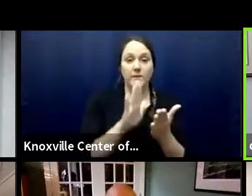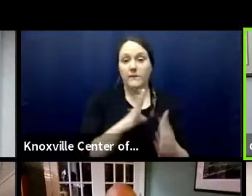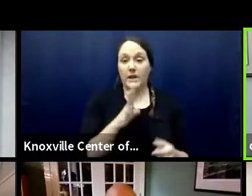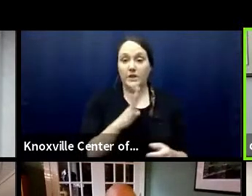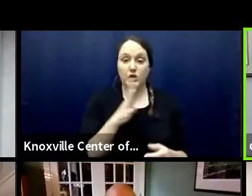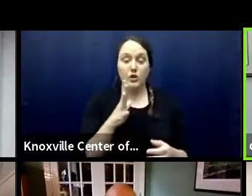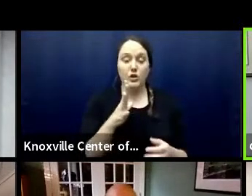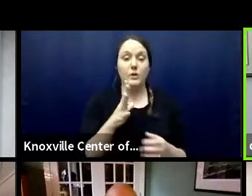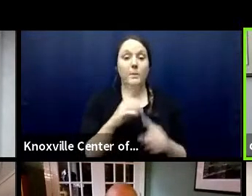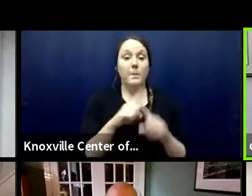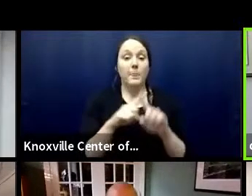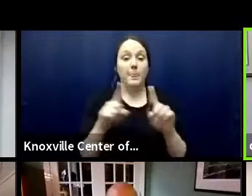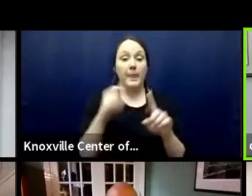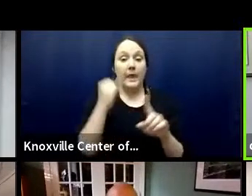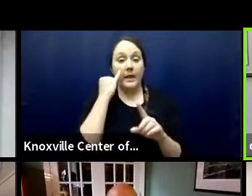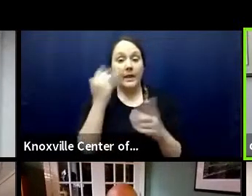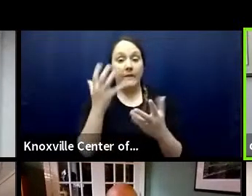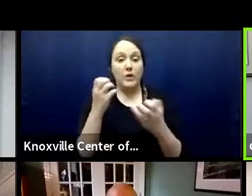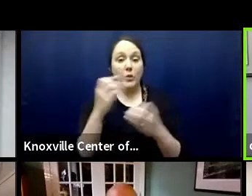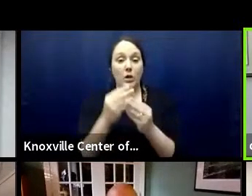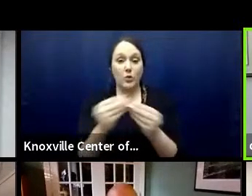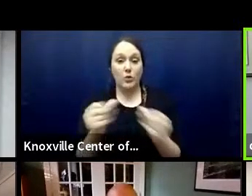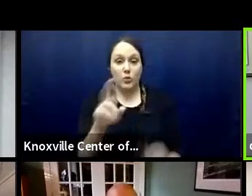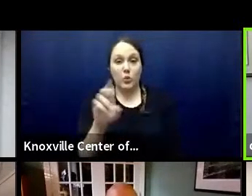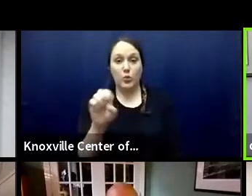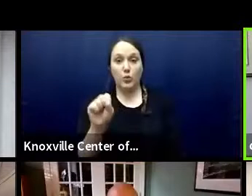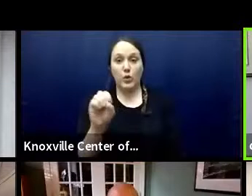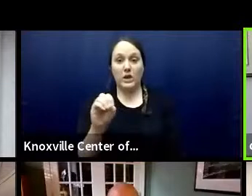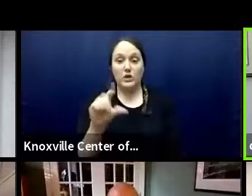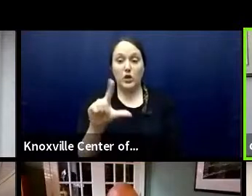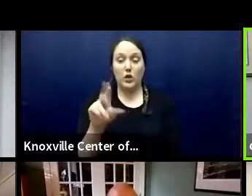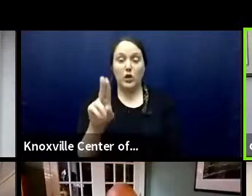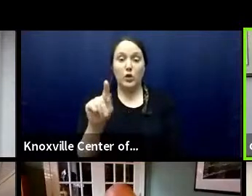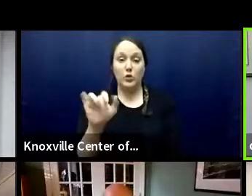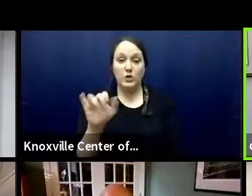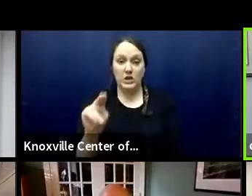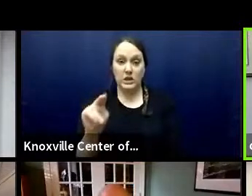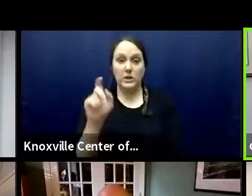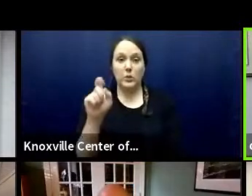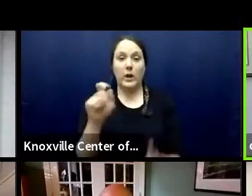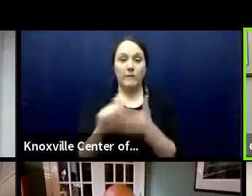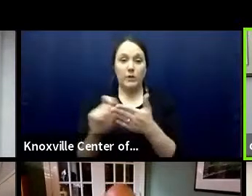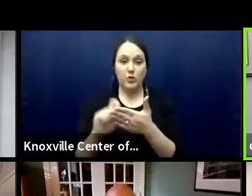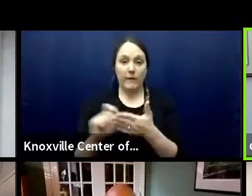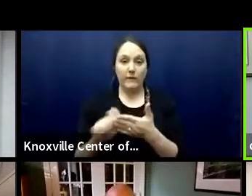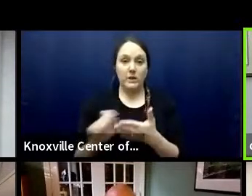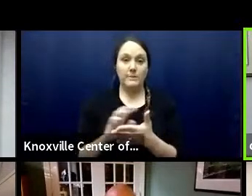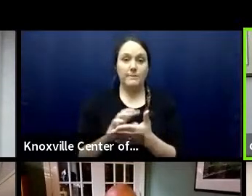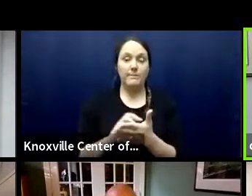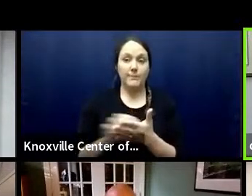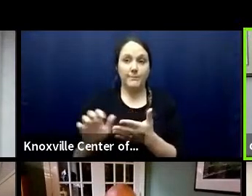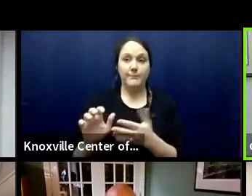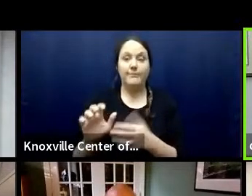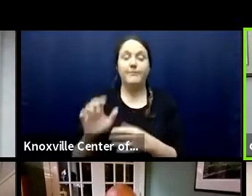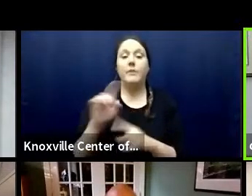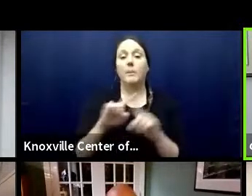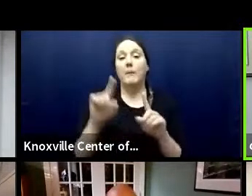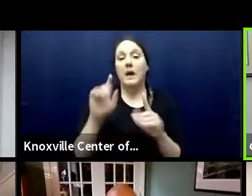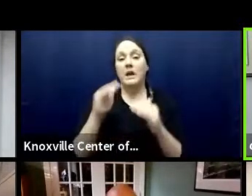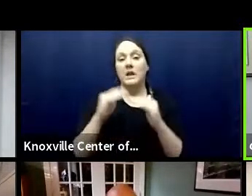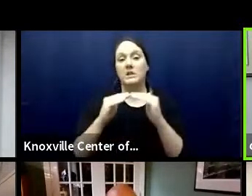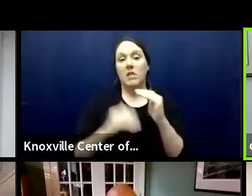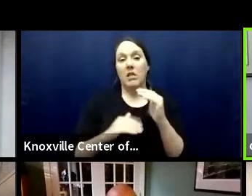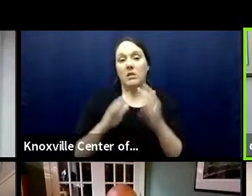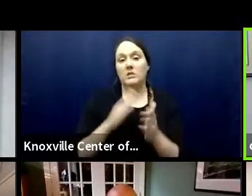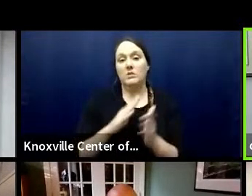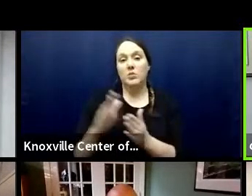a resolution, we'd have to draft it, but that would be less prep work than one of